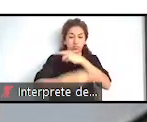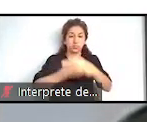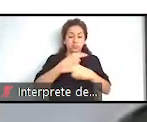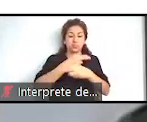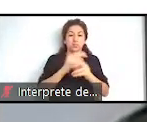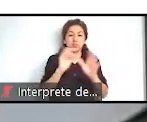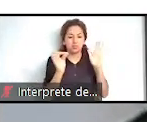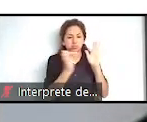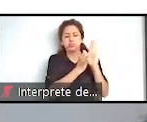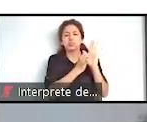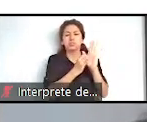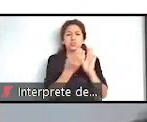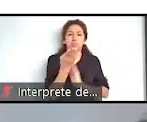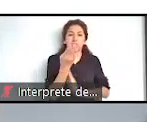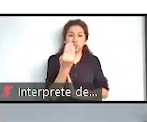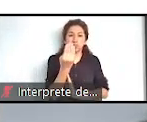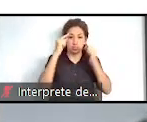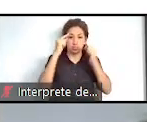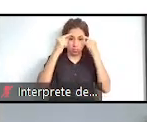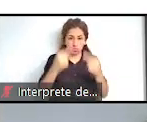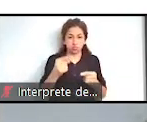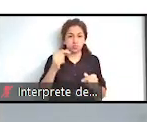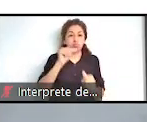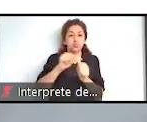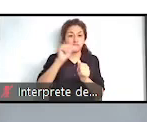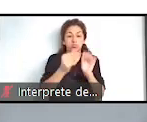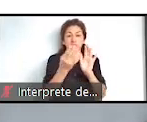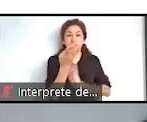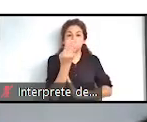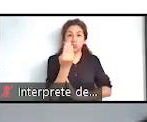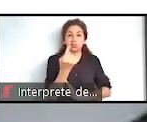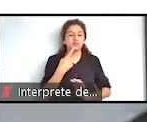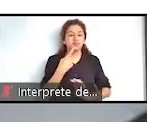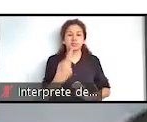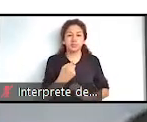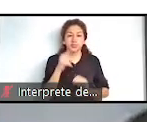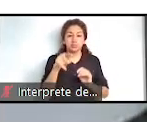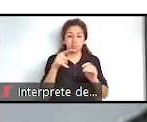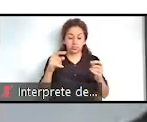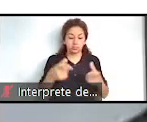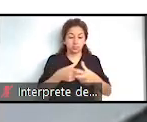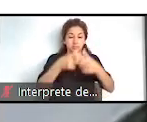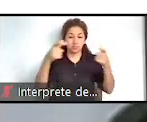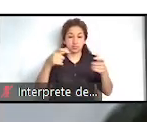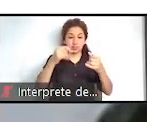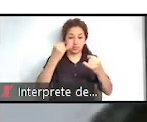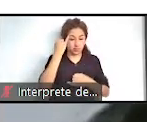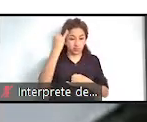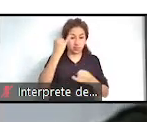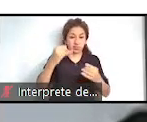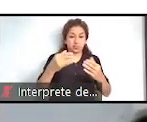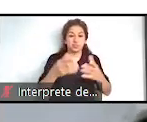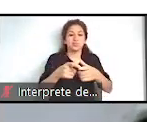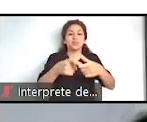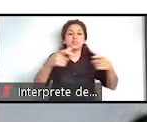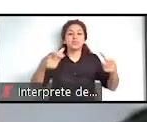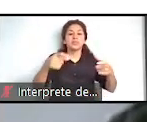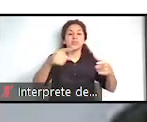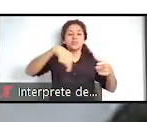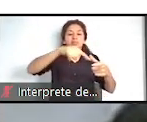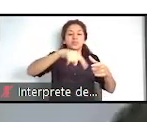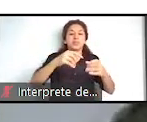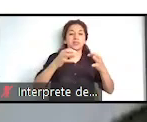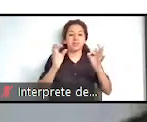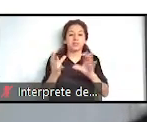and acknowledging point number 14 agreement number 14 for the national agreement the create decentralized